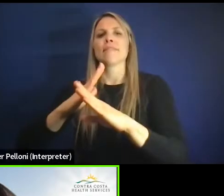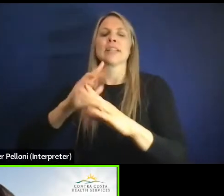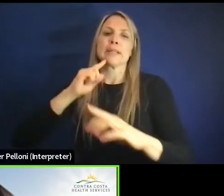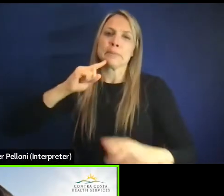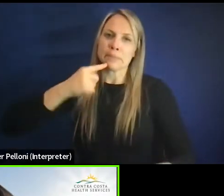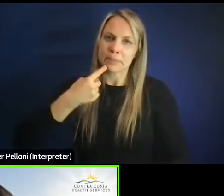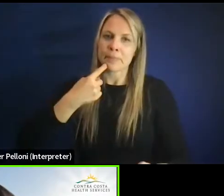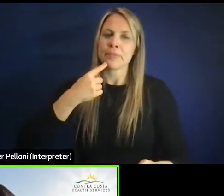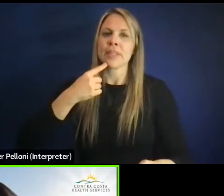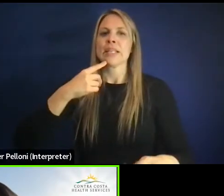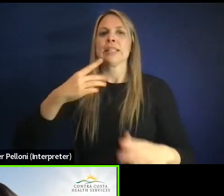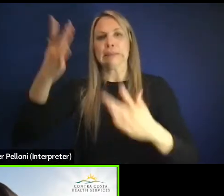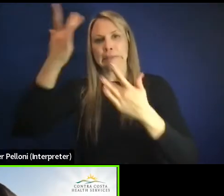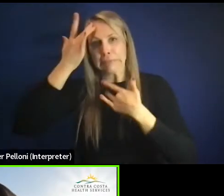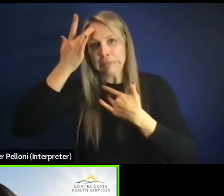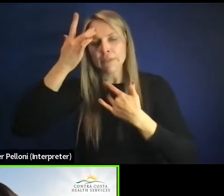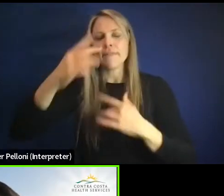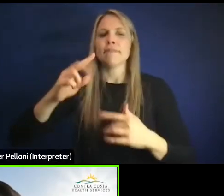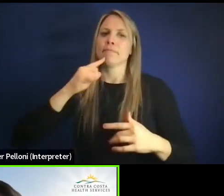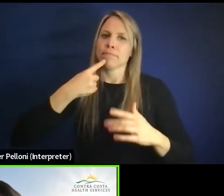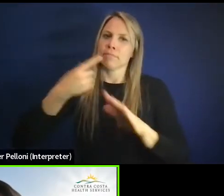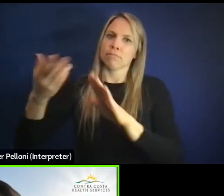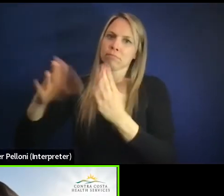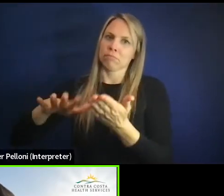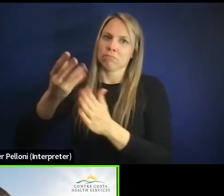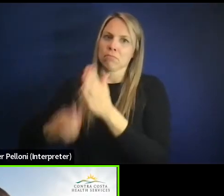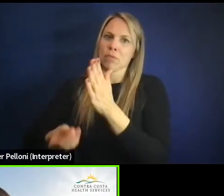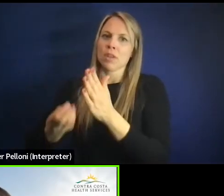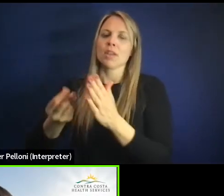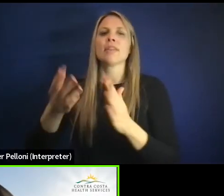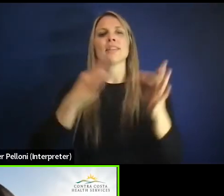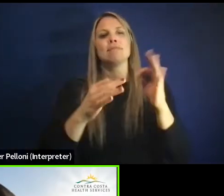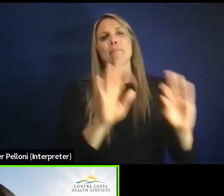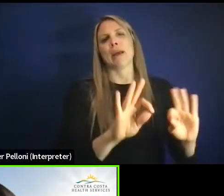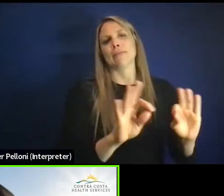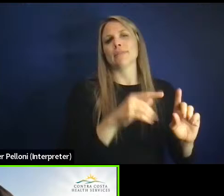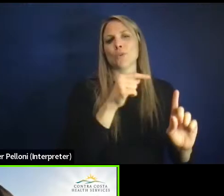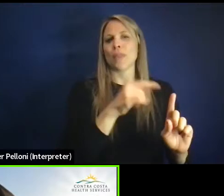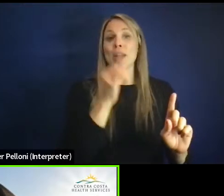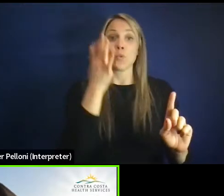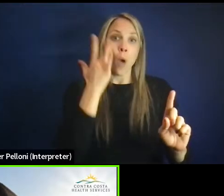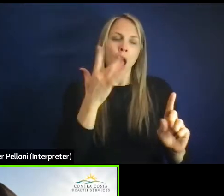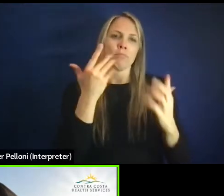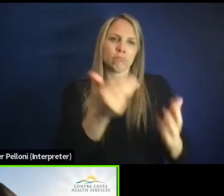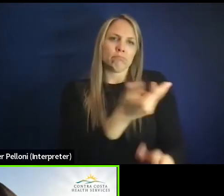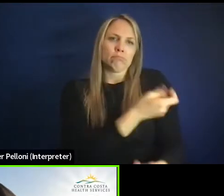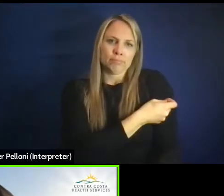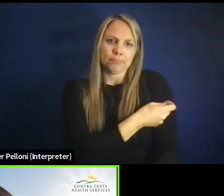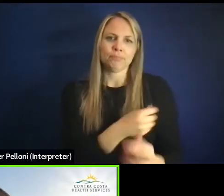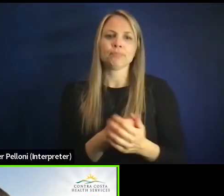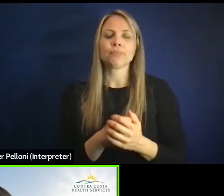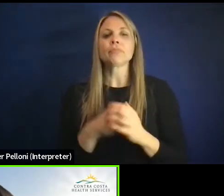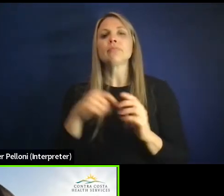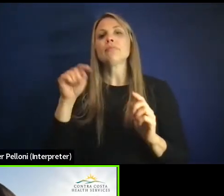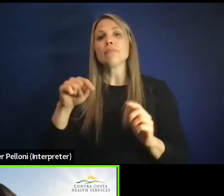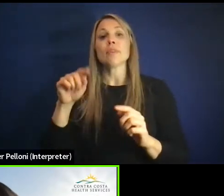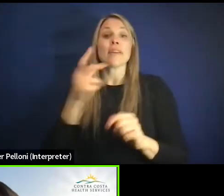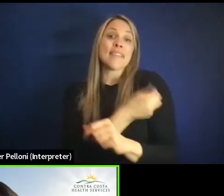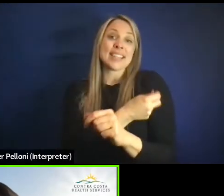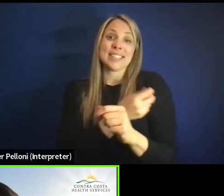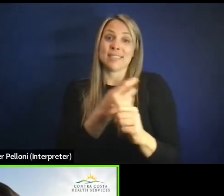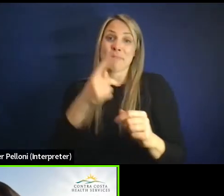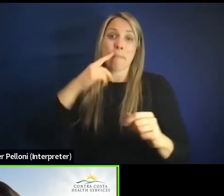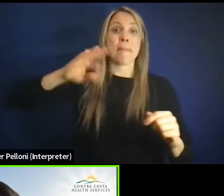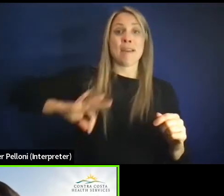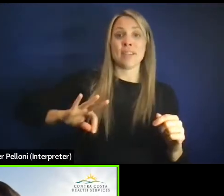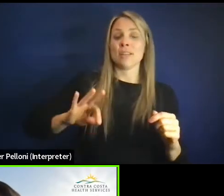severe disease and death than just preventing mild infection. So the vaccines are a big benefit, even if you do